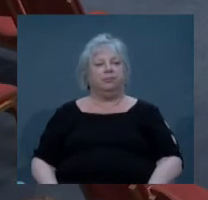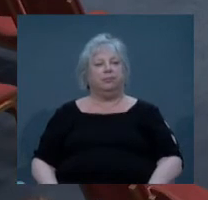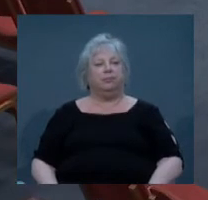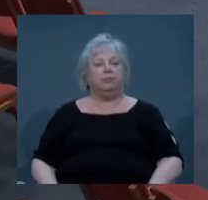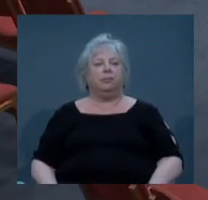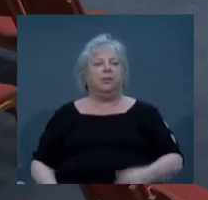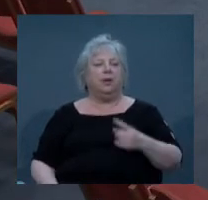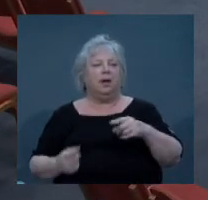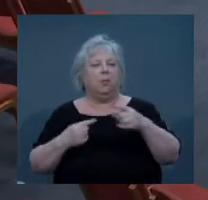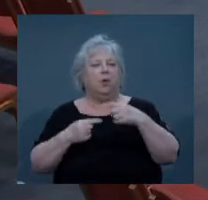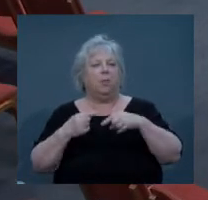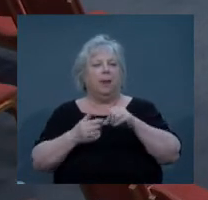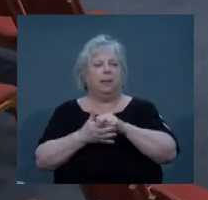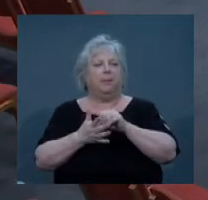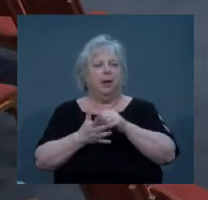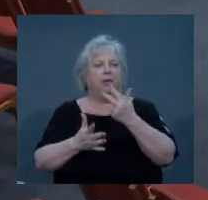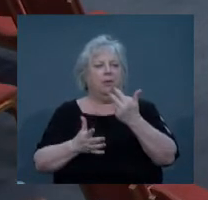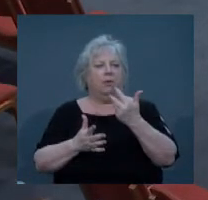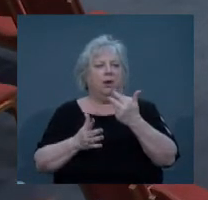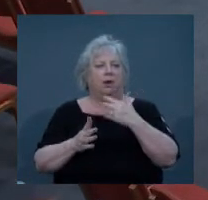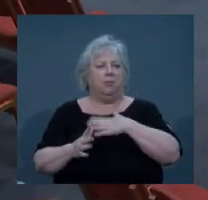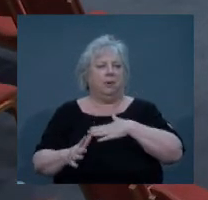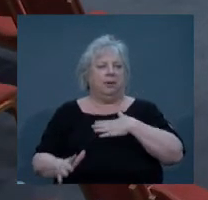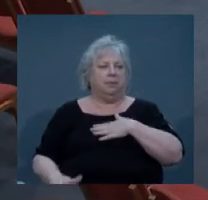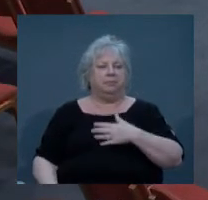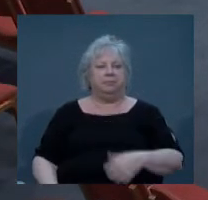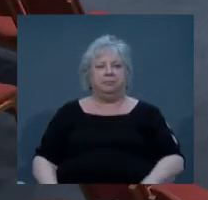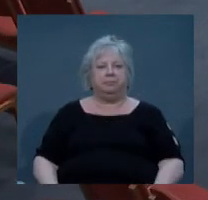Can we go back to page 13, please?